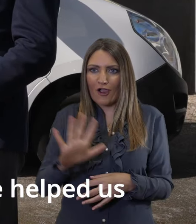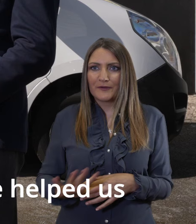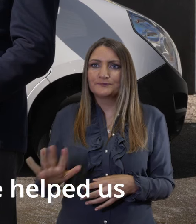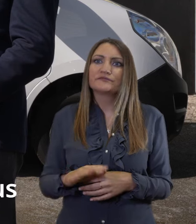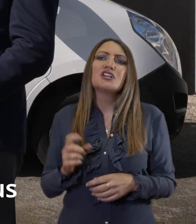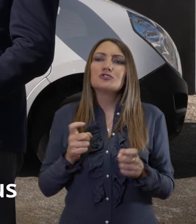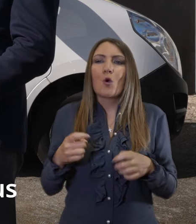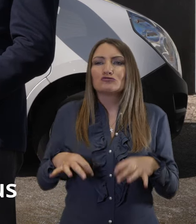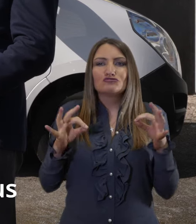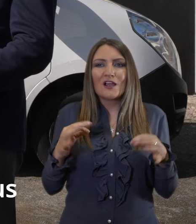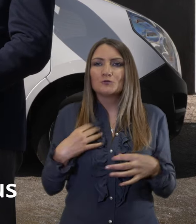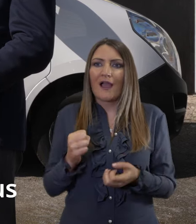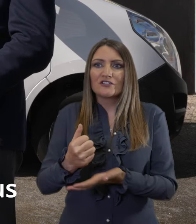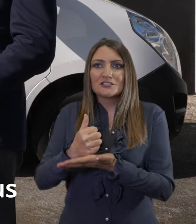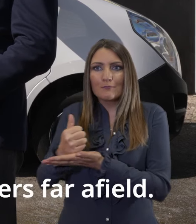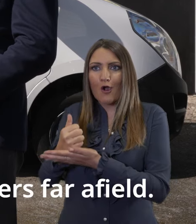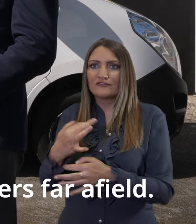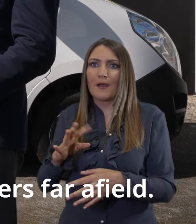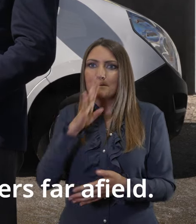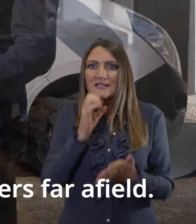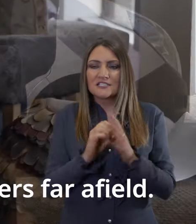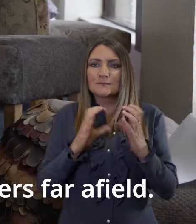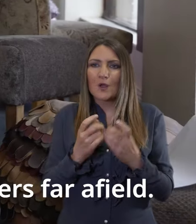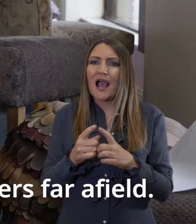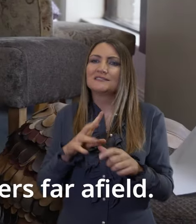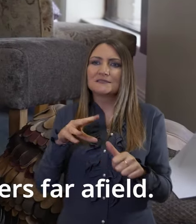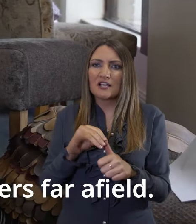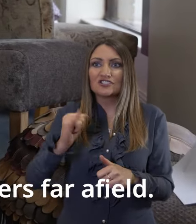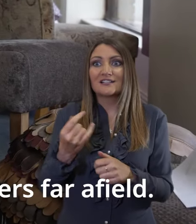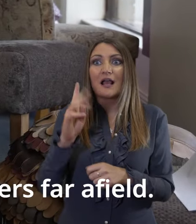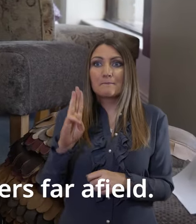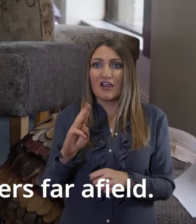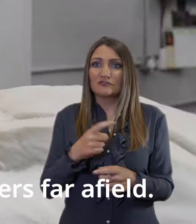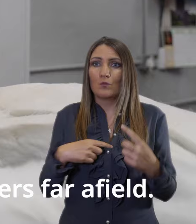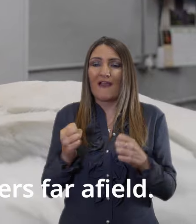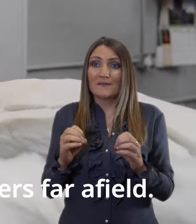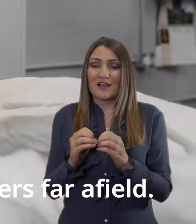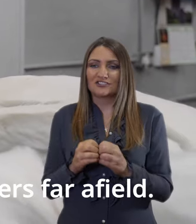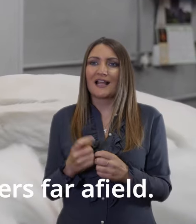helped us with the new brand, which will help us to promote what we're doing to our customers far afield.